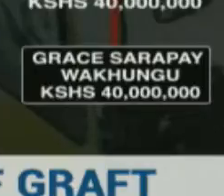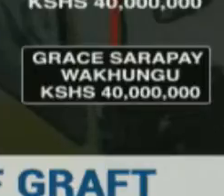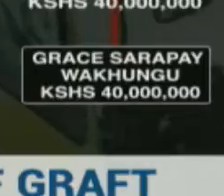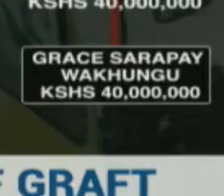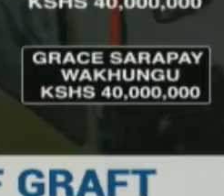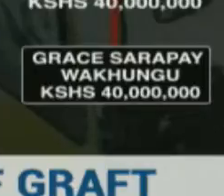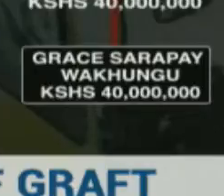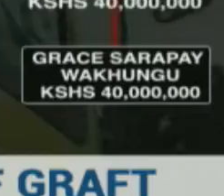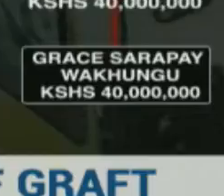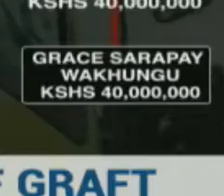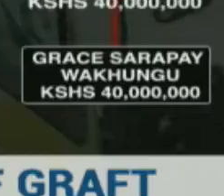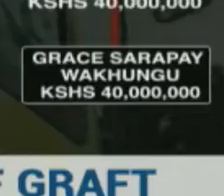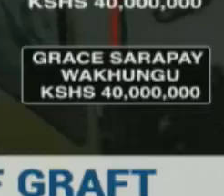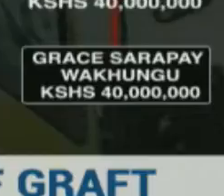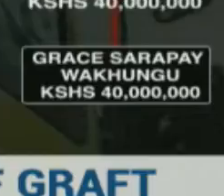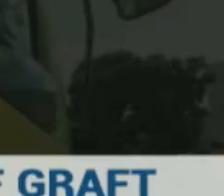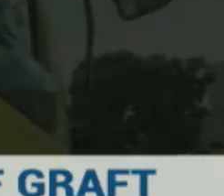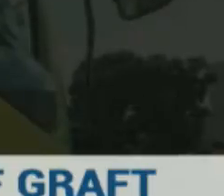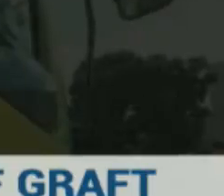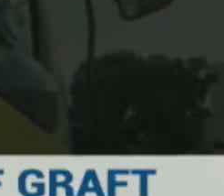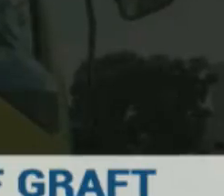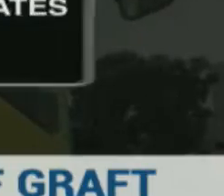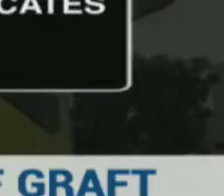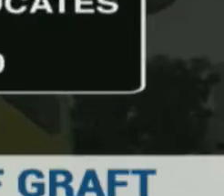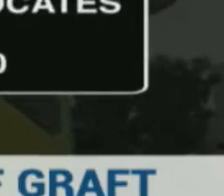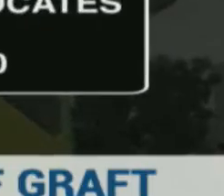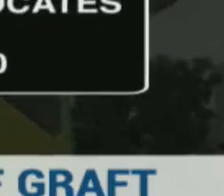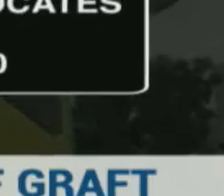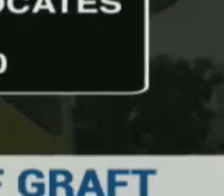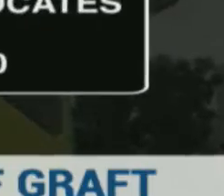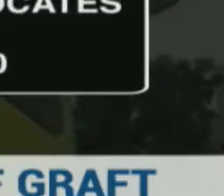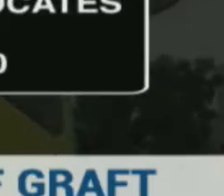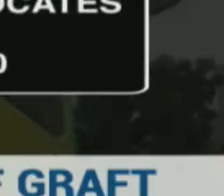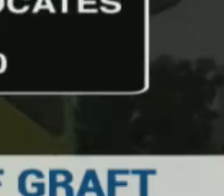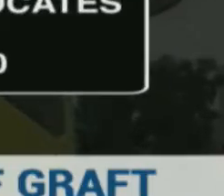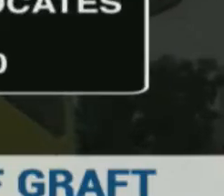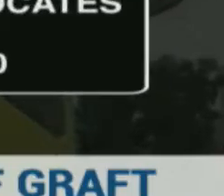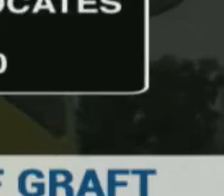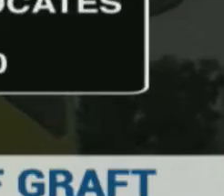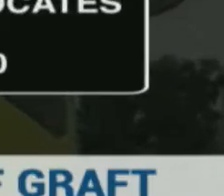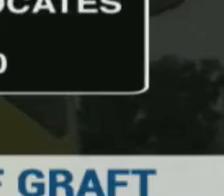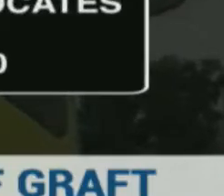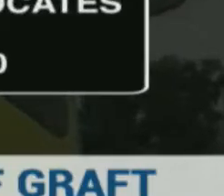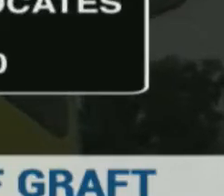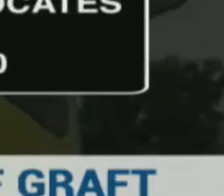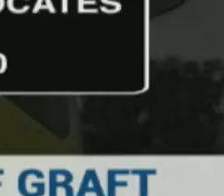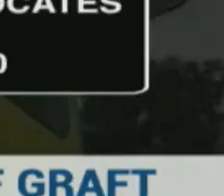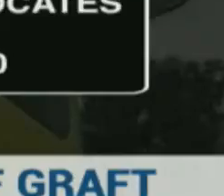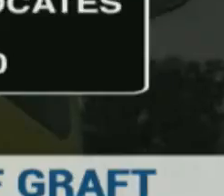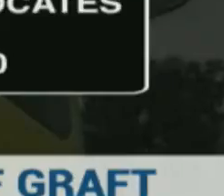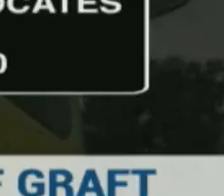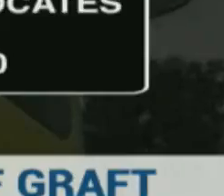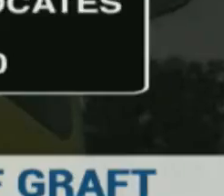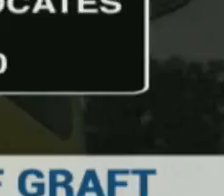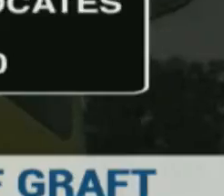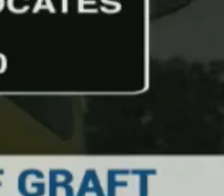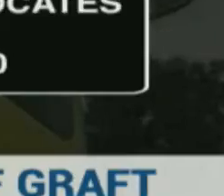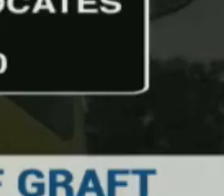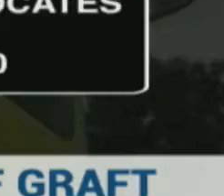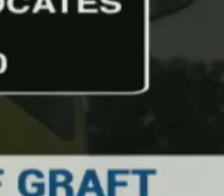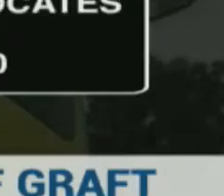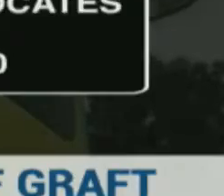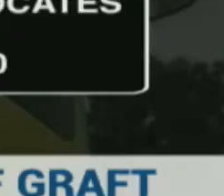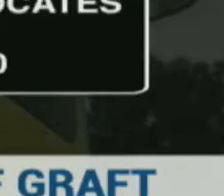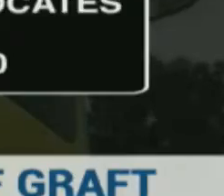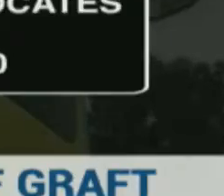to Grace Wahungu. Abdullahi would later receive another 13 million shillings on July 2, 2013 through the